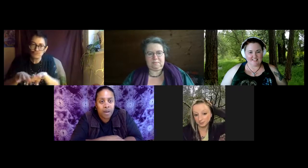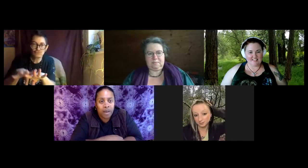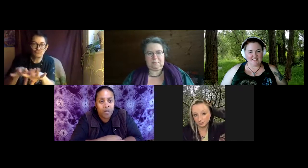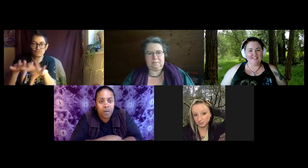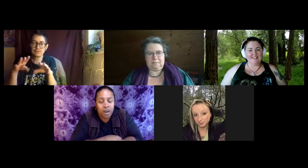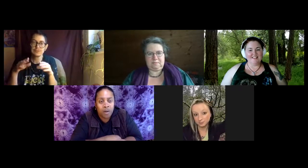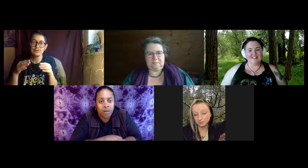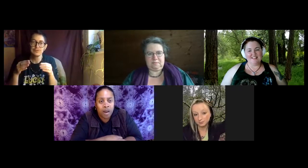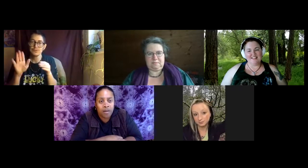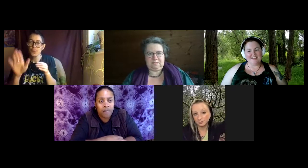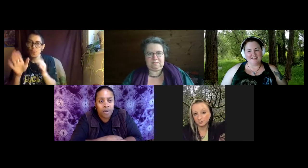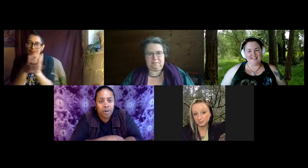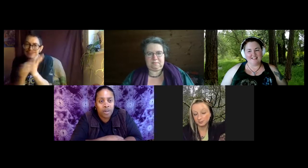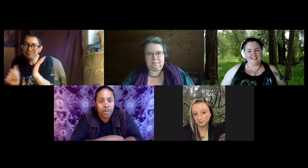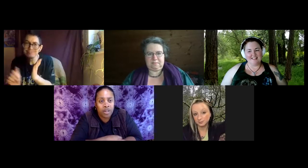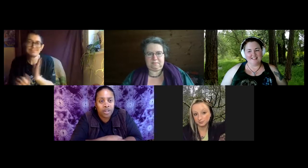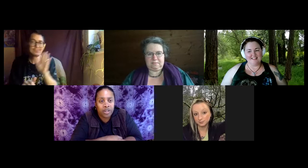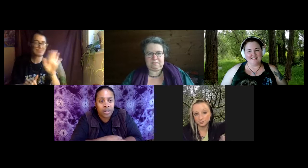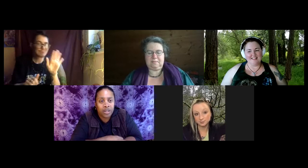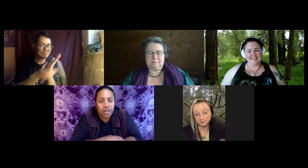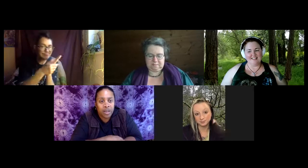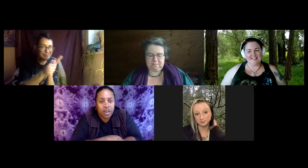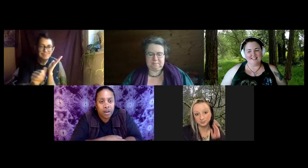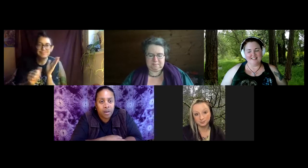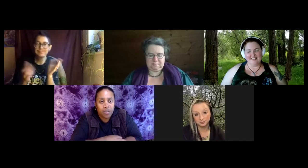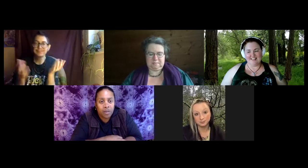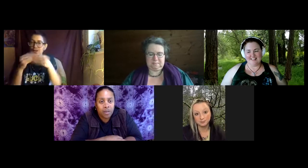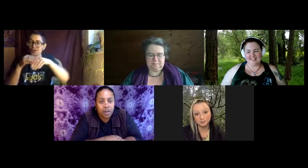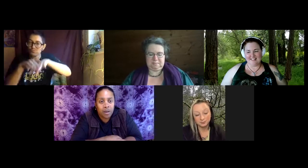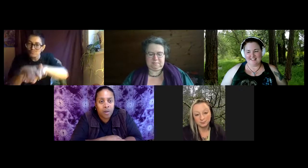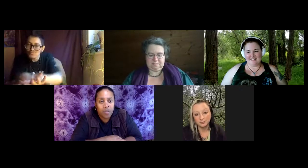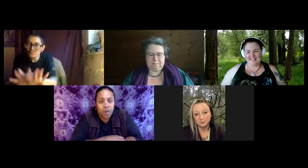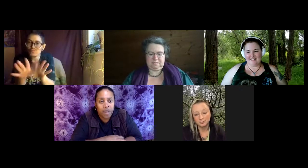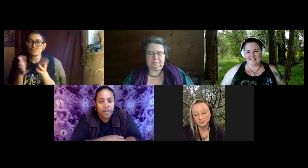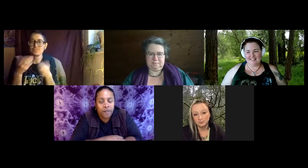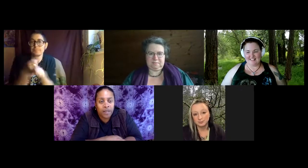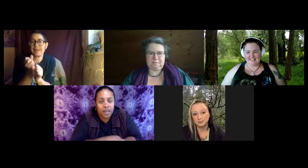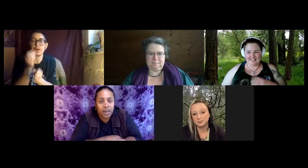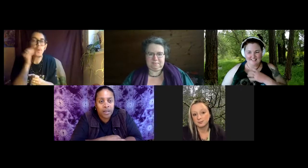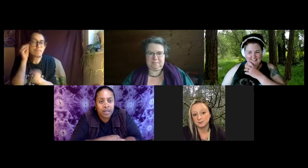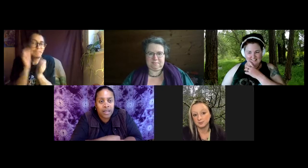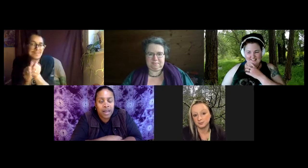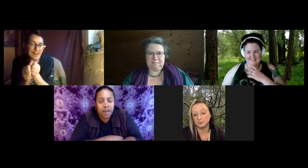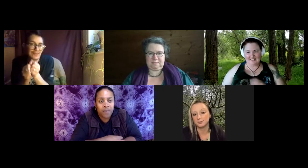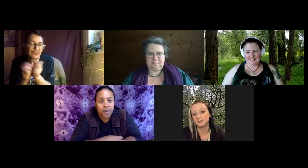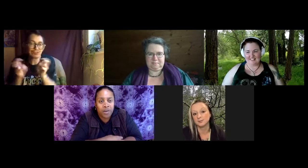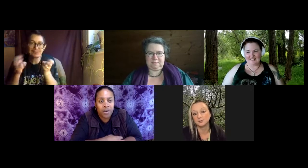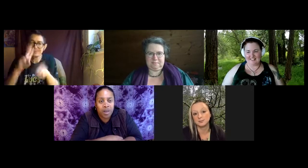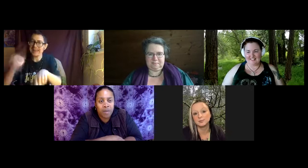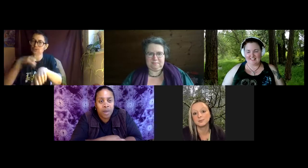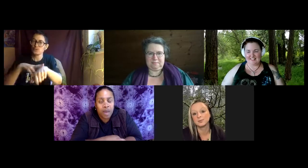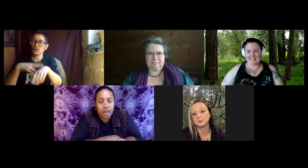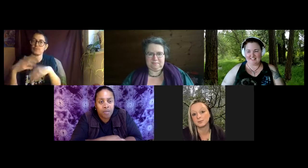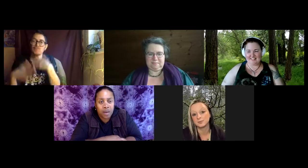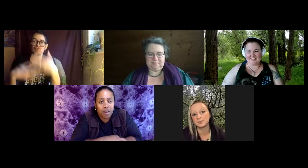you guys would, you know, kind of merge your energies. You know, you know, you both have different skills and you can kind of merge